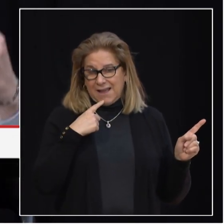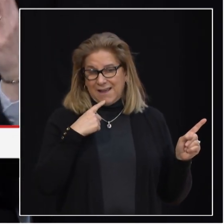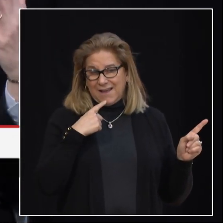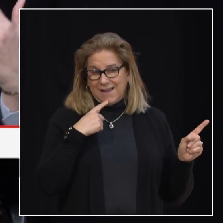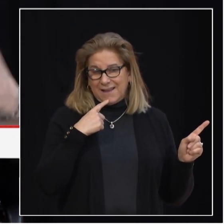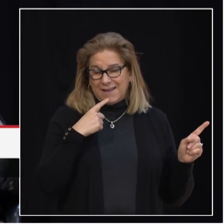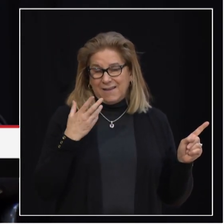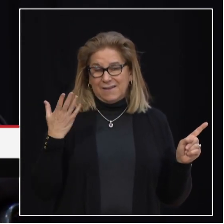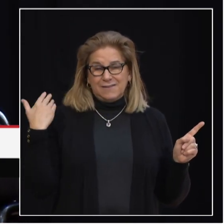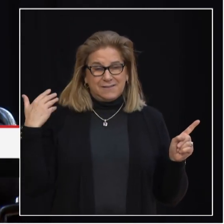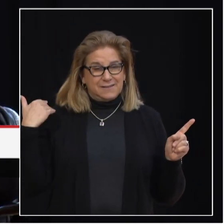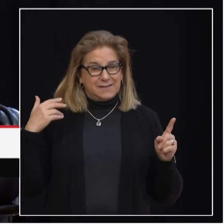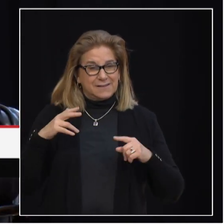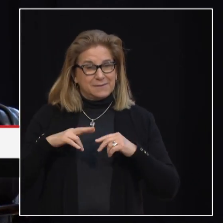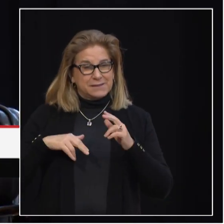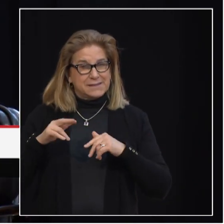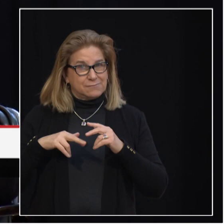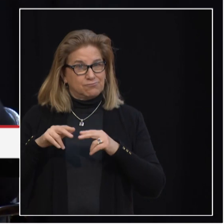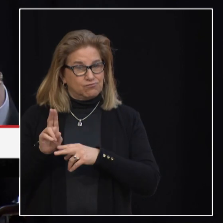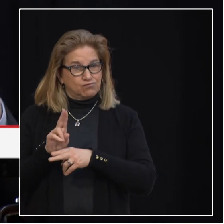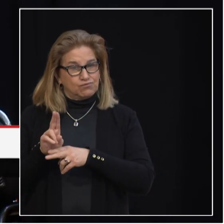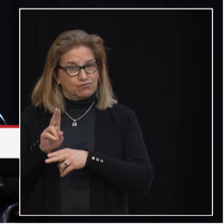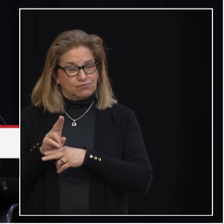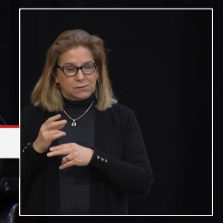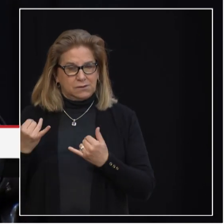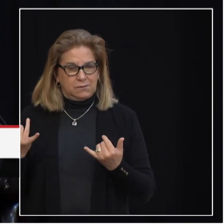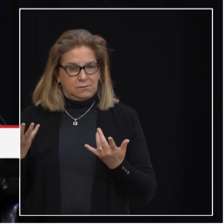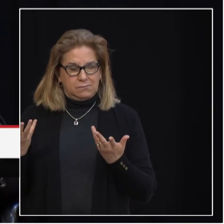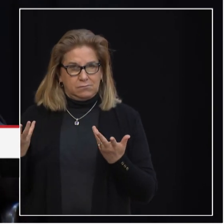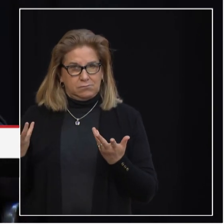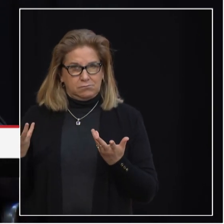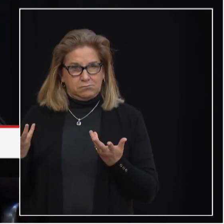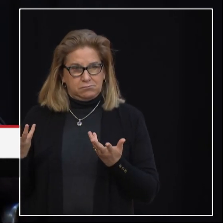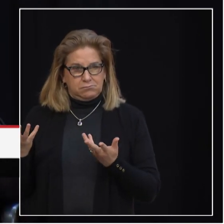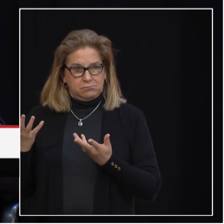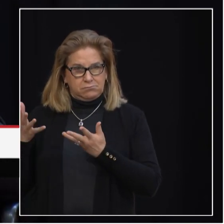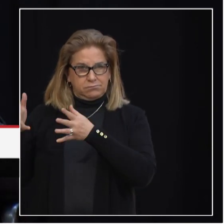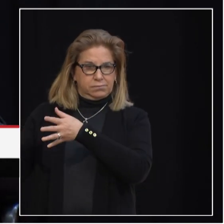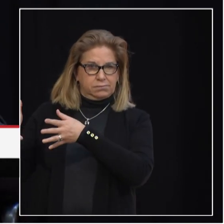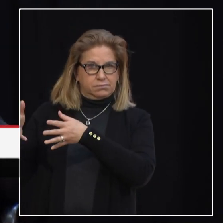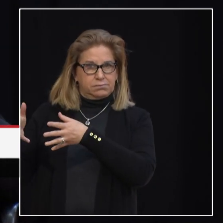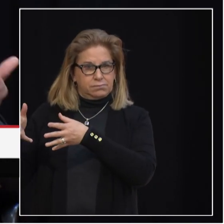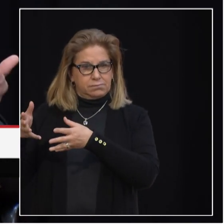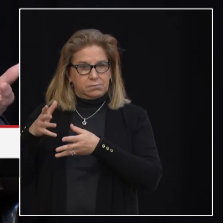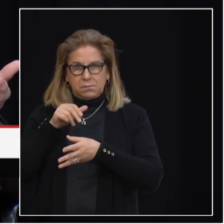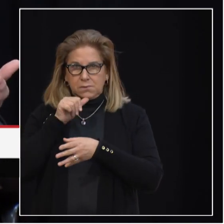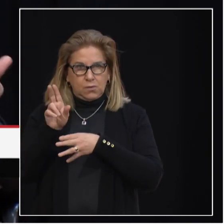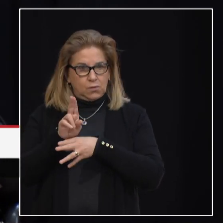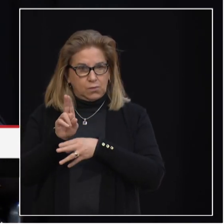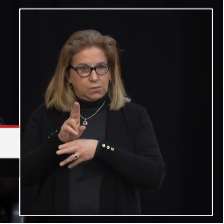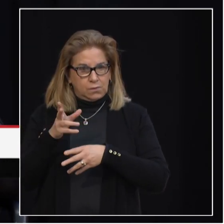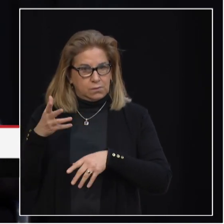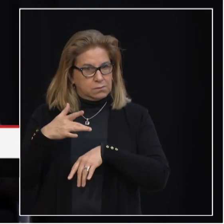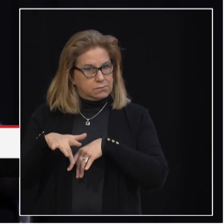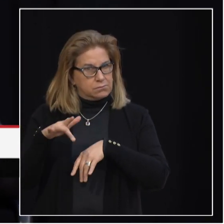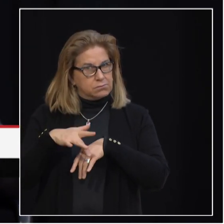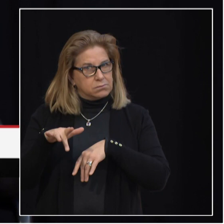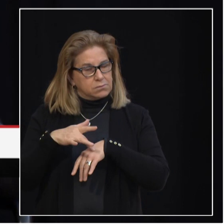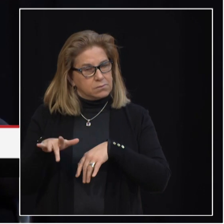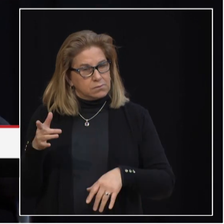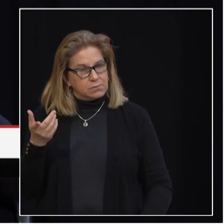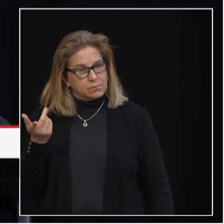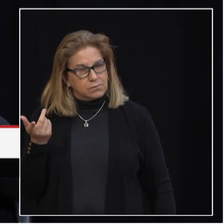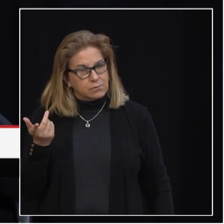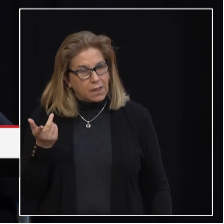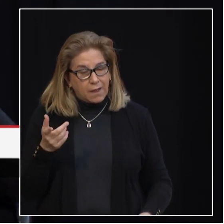buildings start to decline to a point where they were really almost approximating land value. And